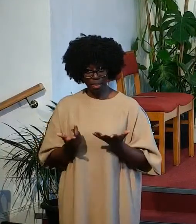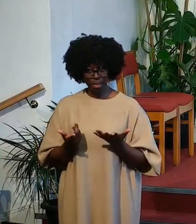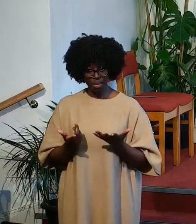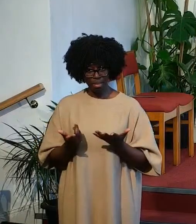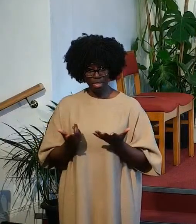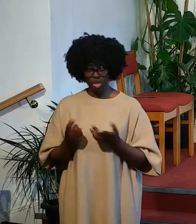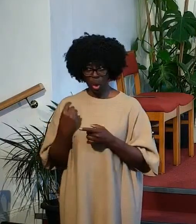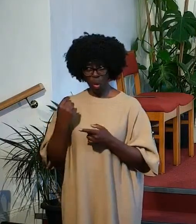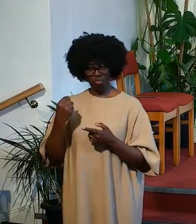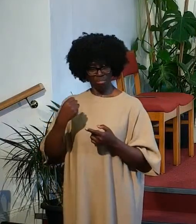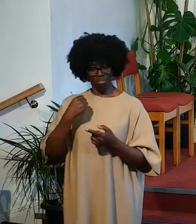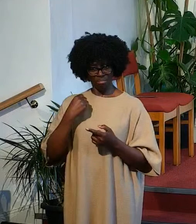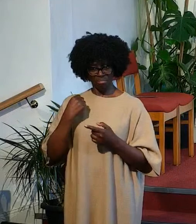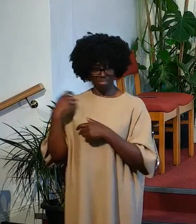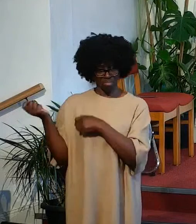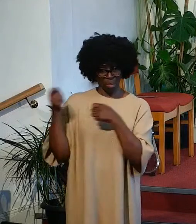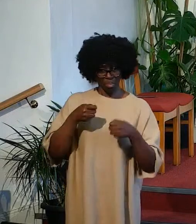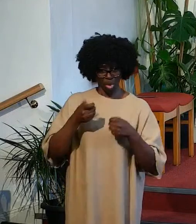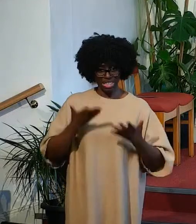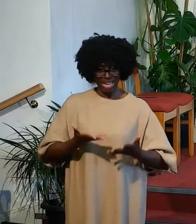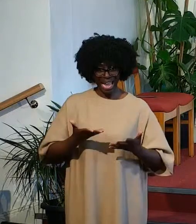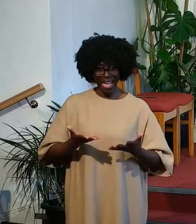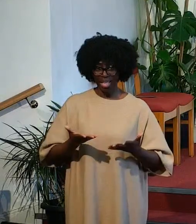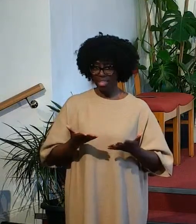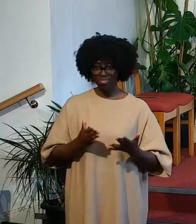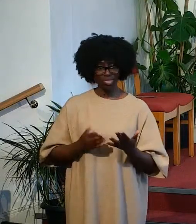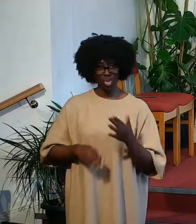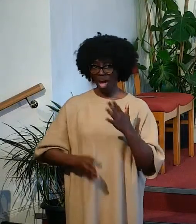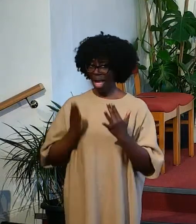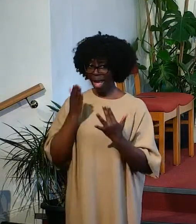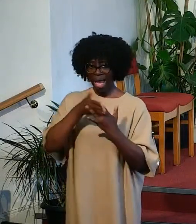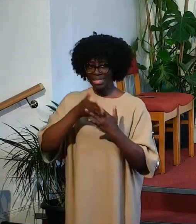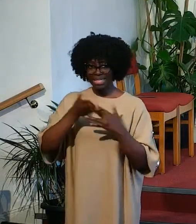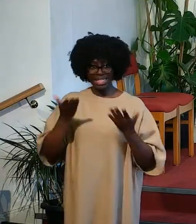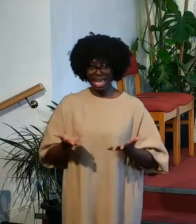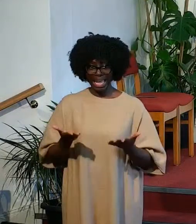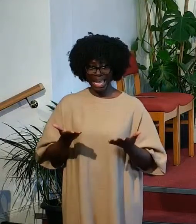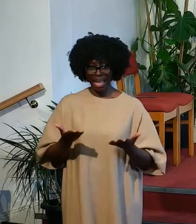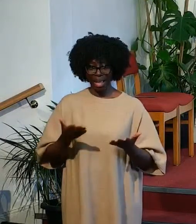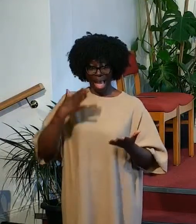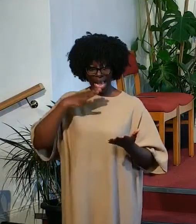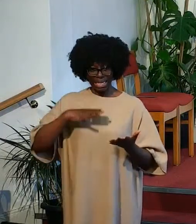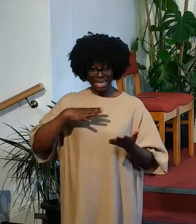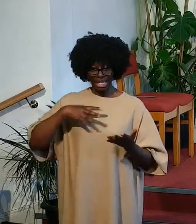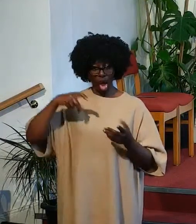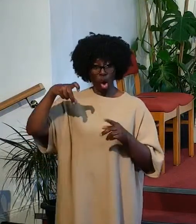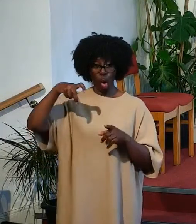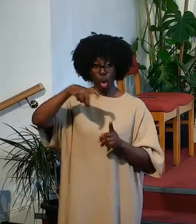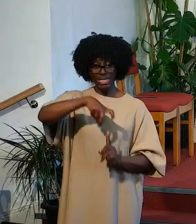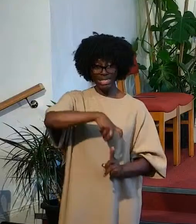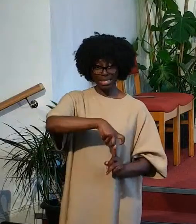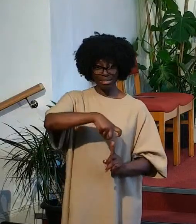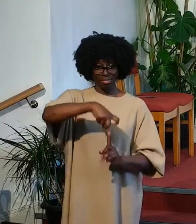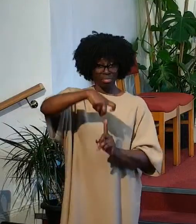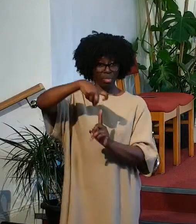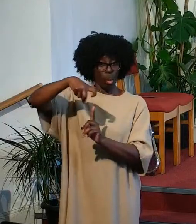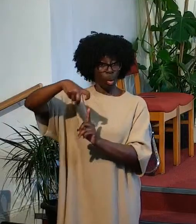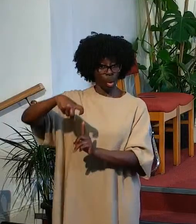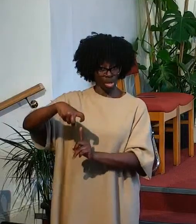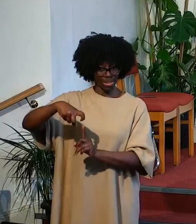pads. So there would be no way for me to lift her because there's no hoisting. We have a disability